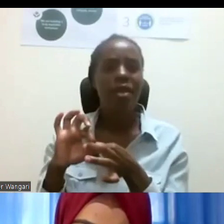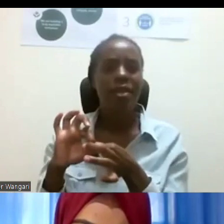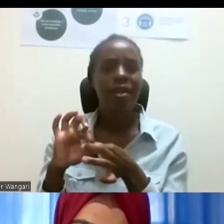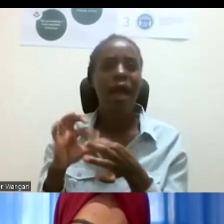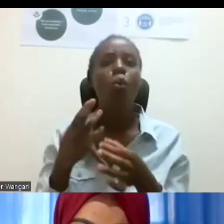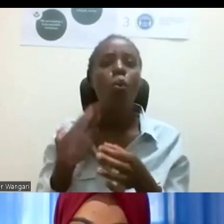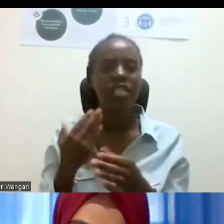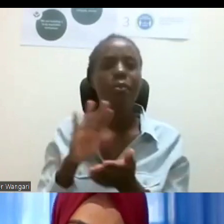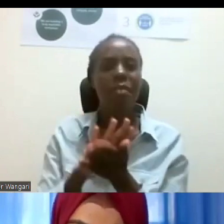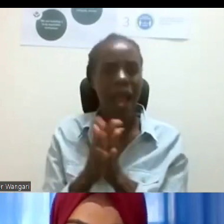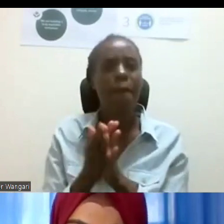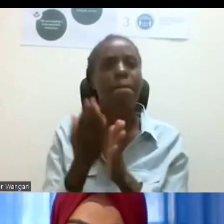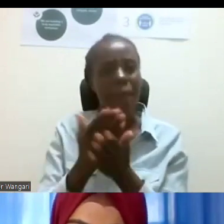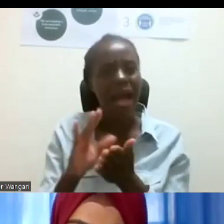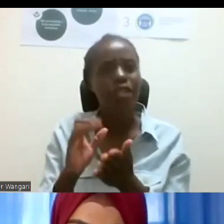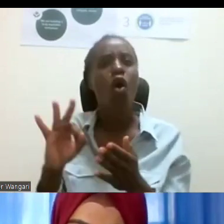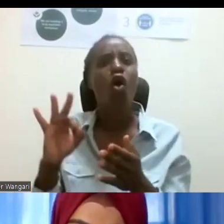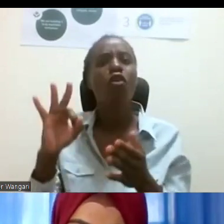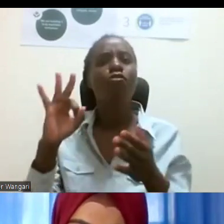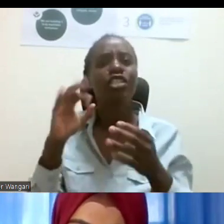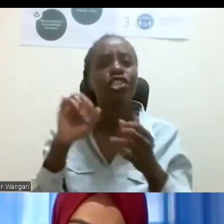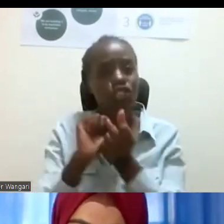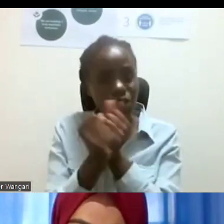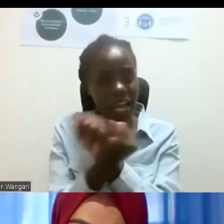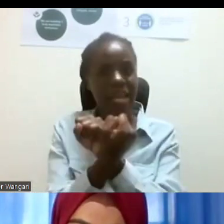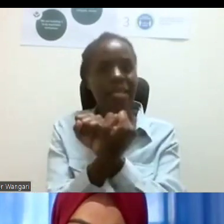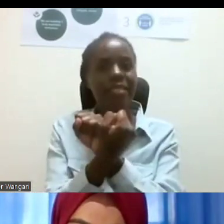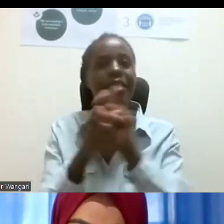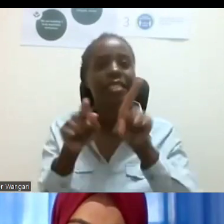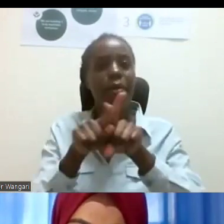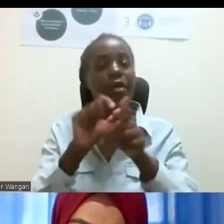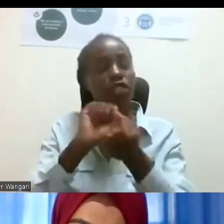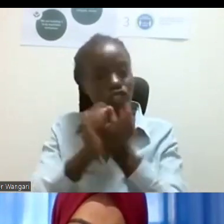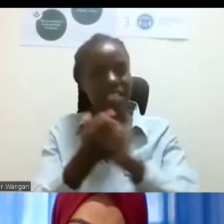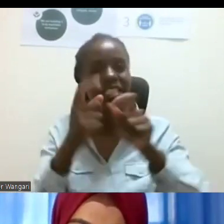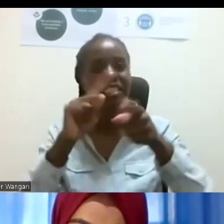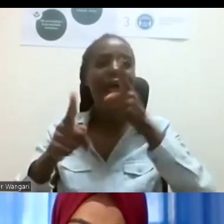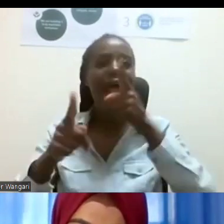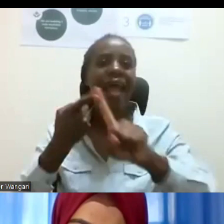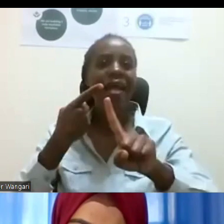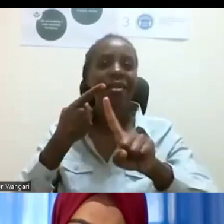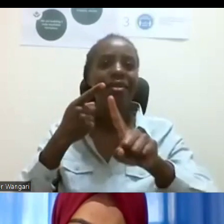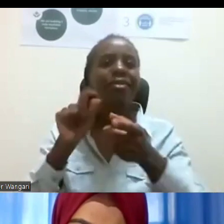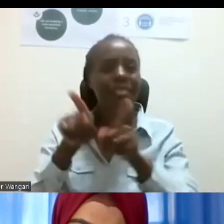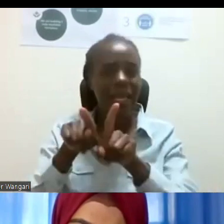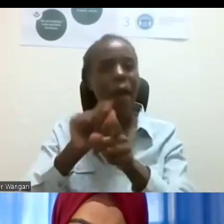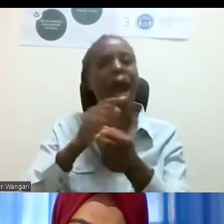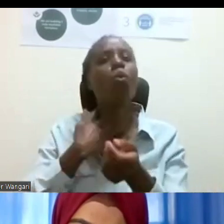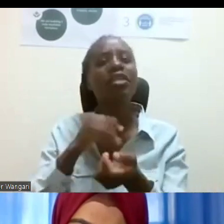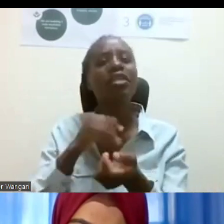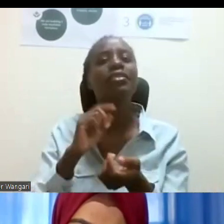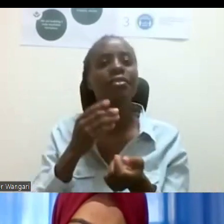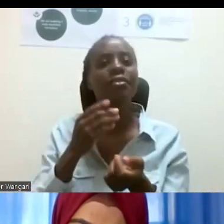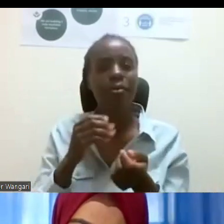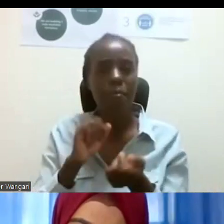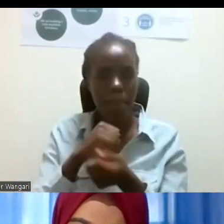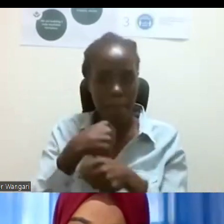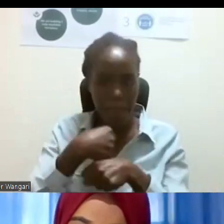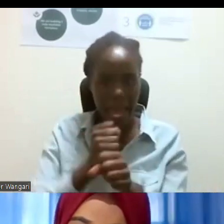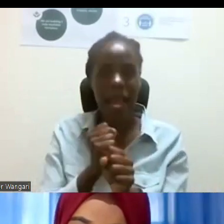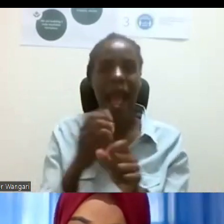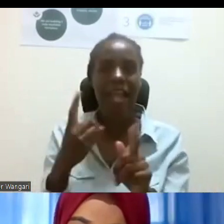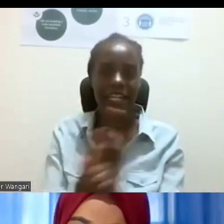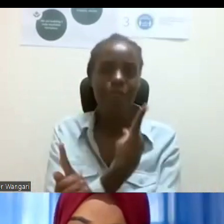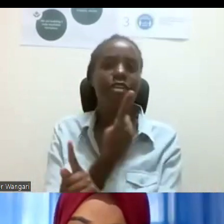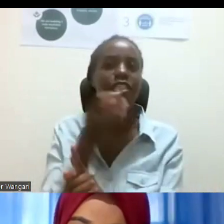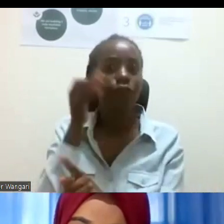solution, and to change the harmful norm. And I know when I go out into the field, I will make a difference and make FGM a thing